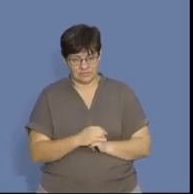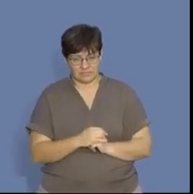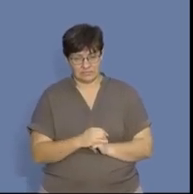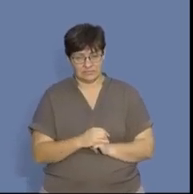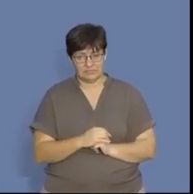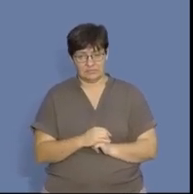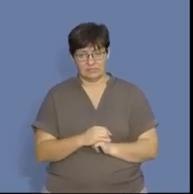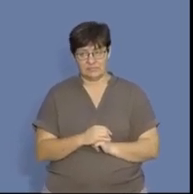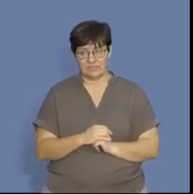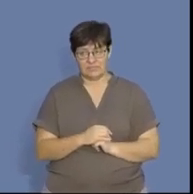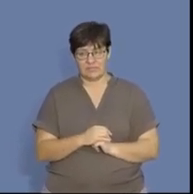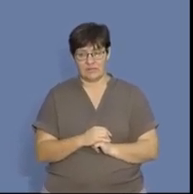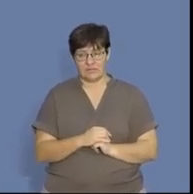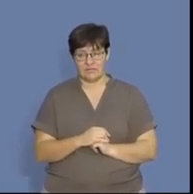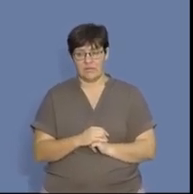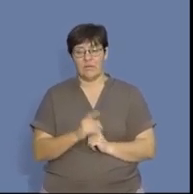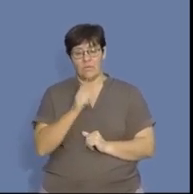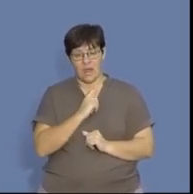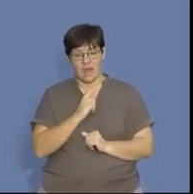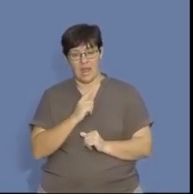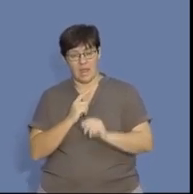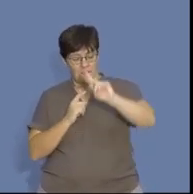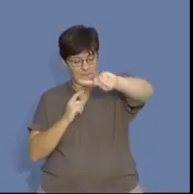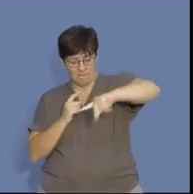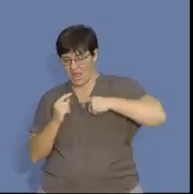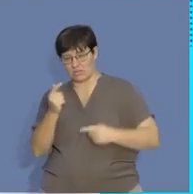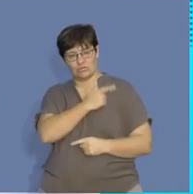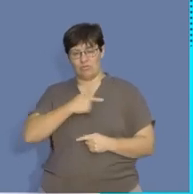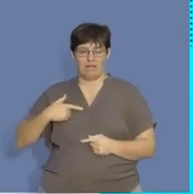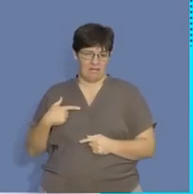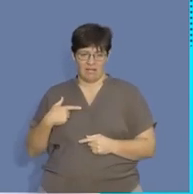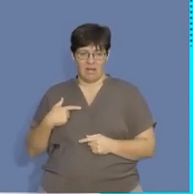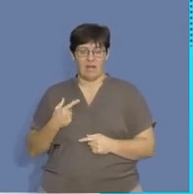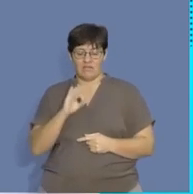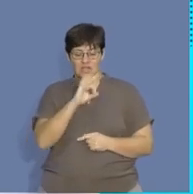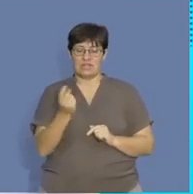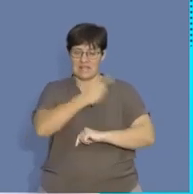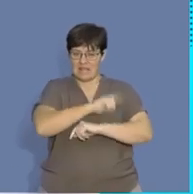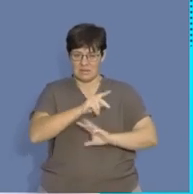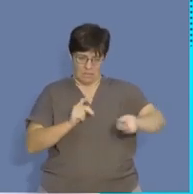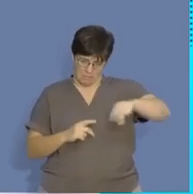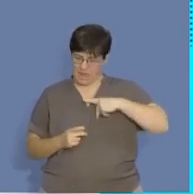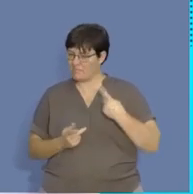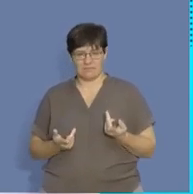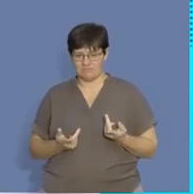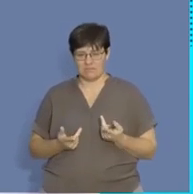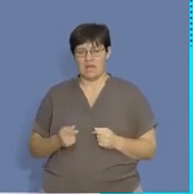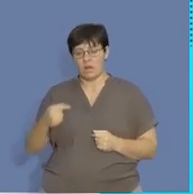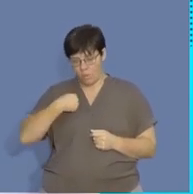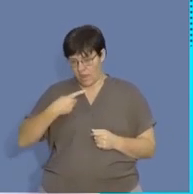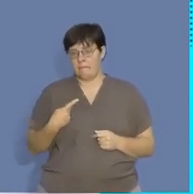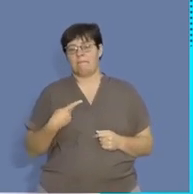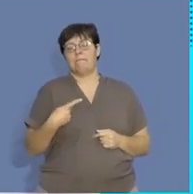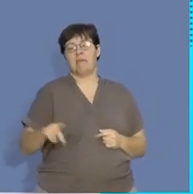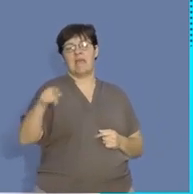flow. Okay, debtors are taking too long to pay. They should be paying us within 30 days. And our creditors,